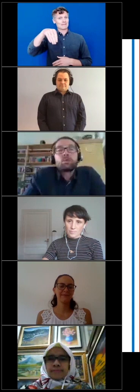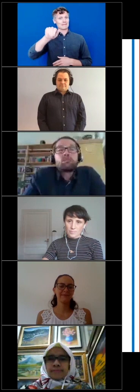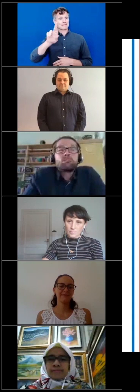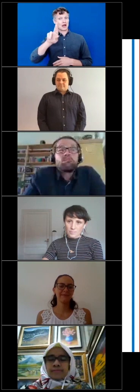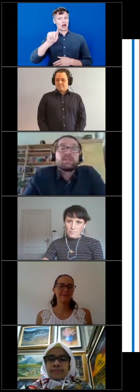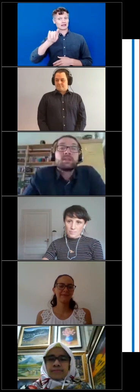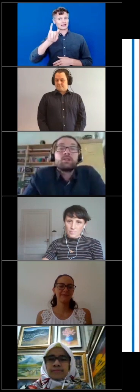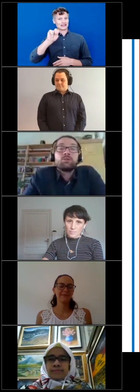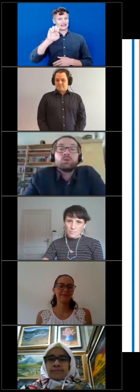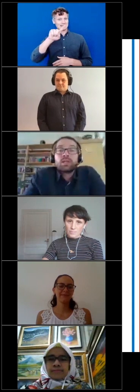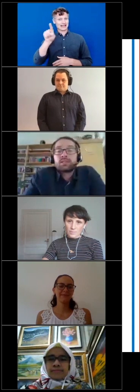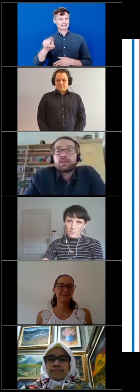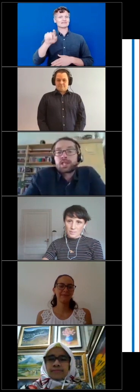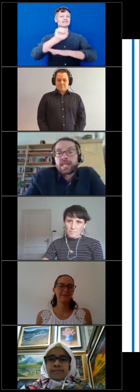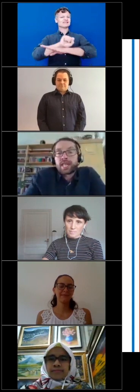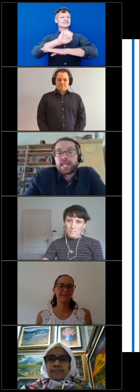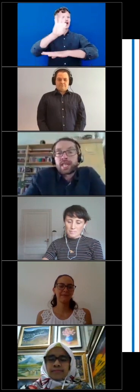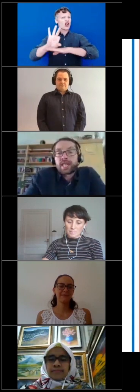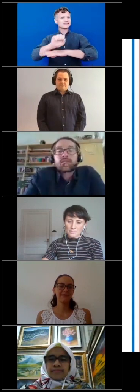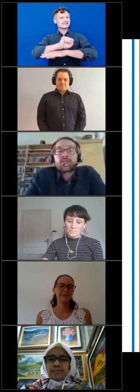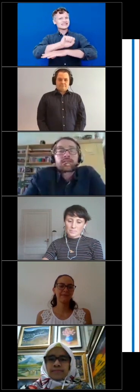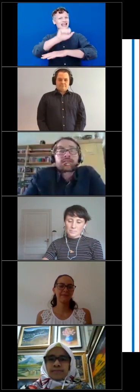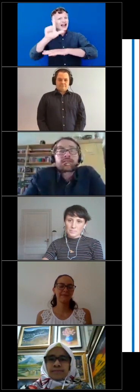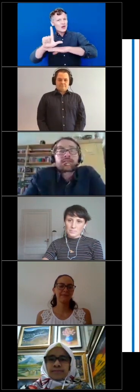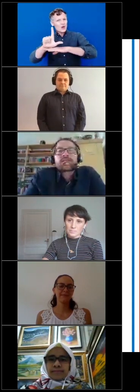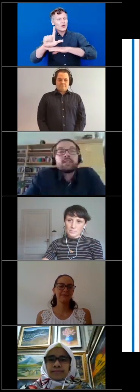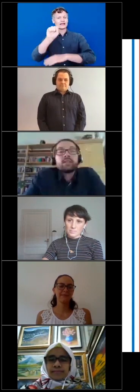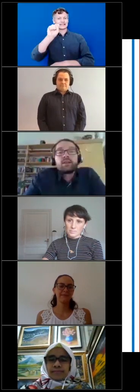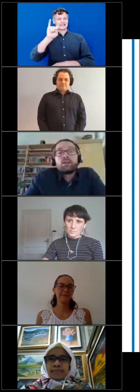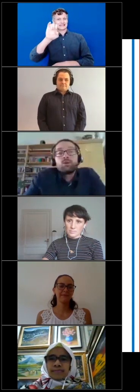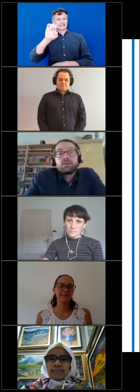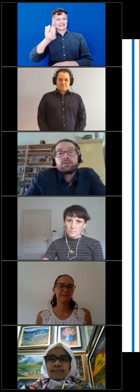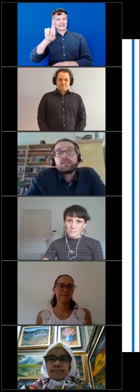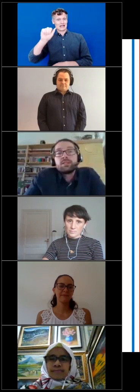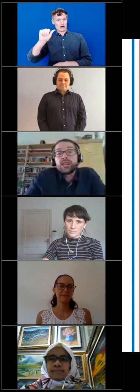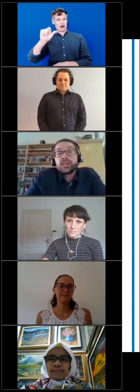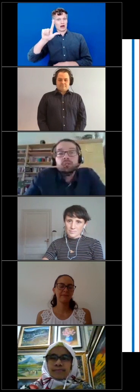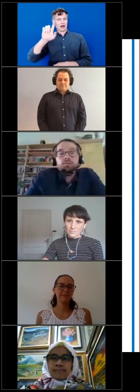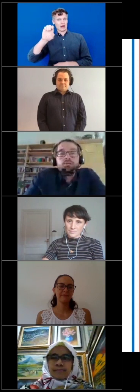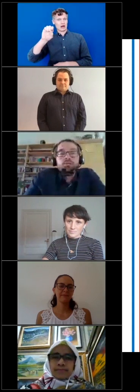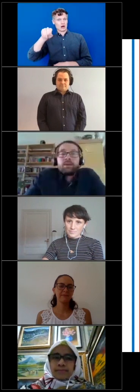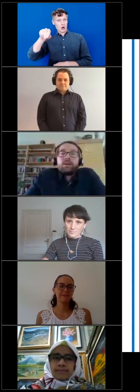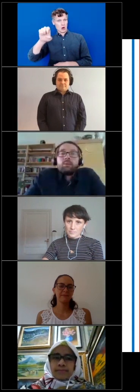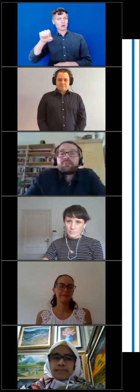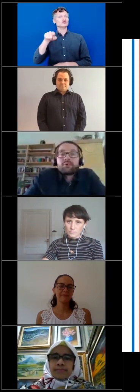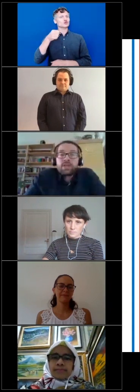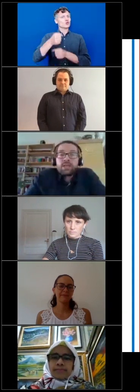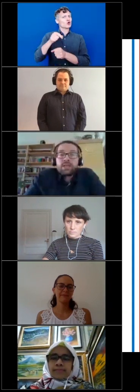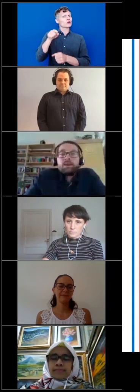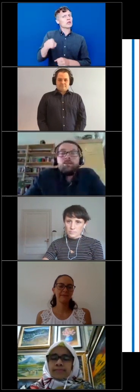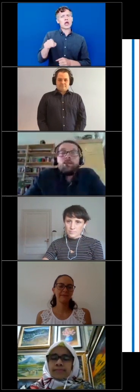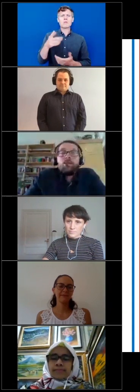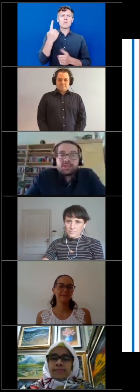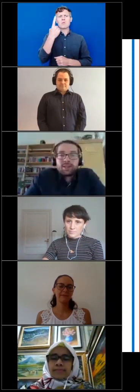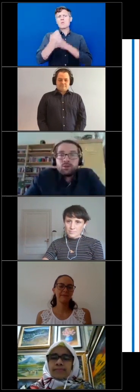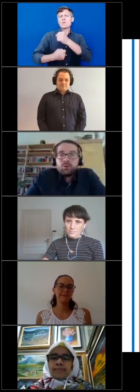with Humanity and Inclusion as inclusion technical specialist in Sierra Leone since about a year. Before that,